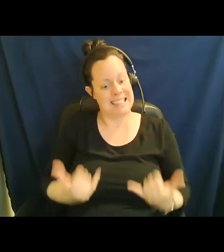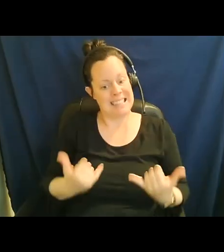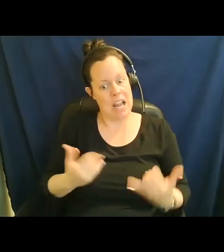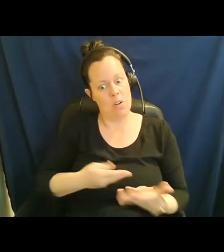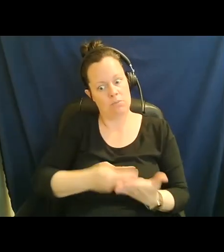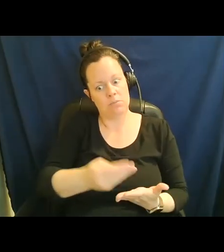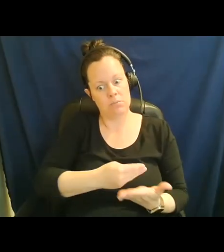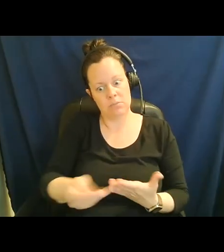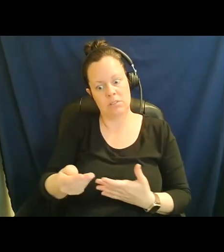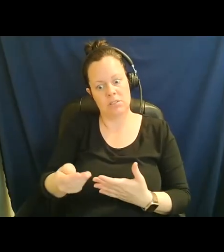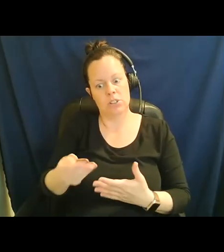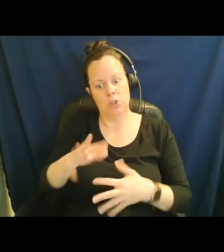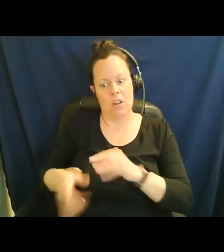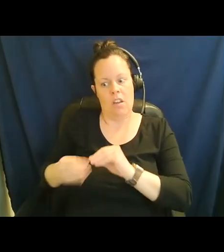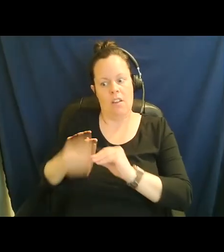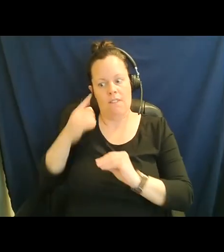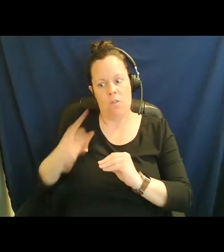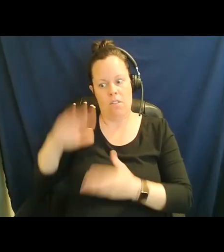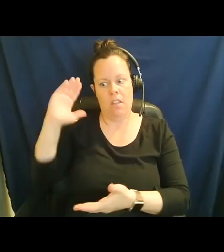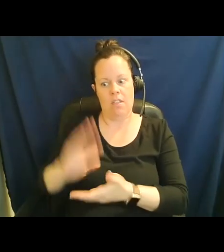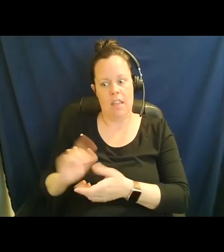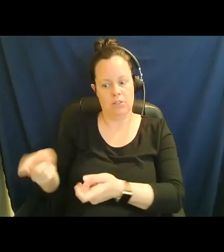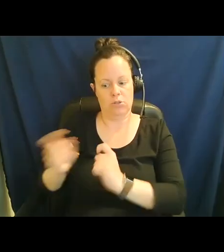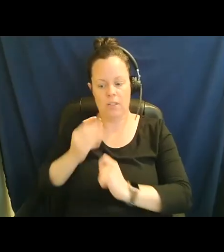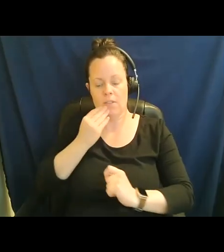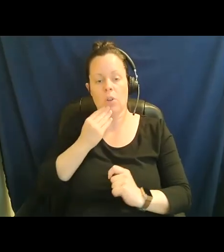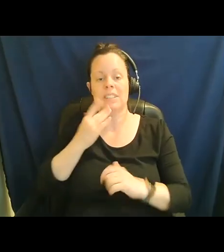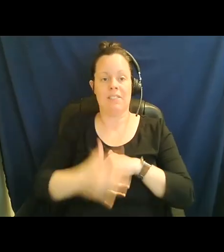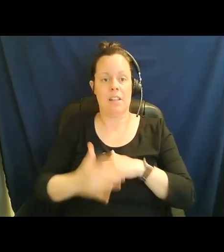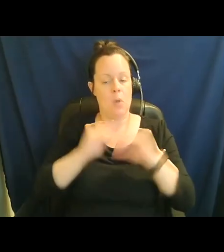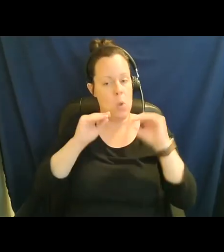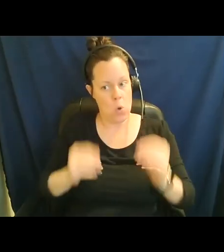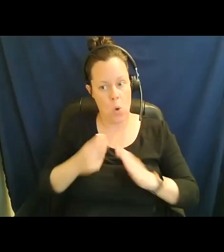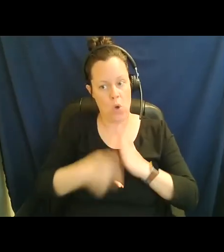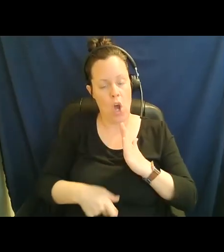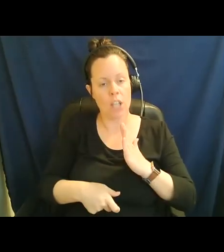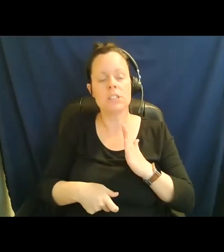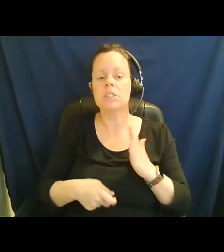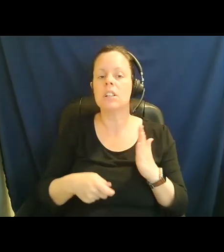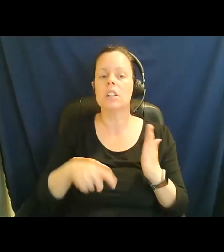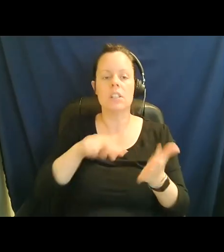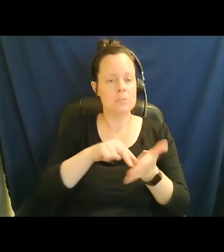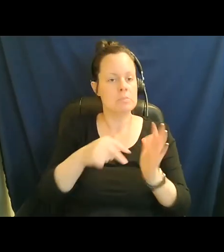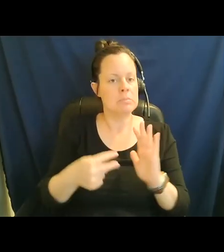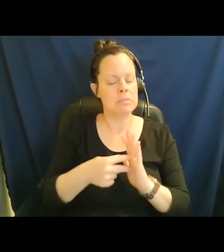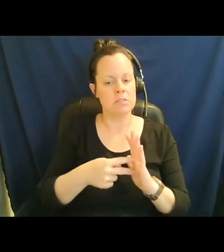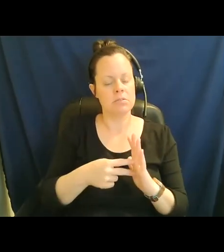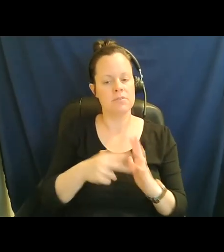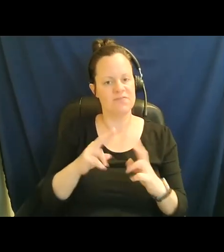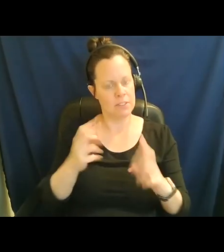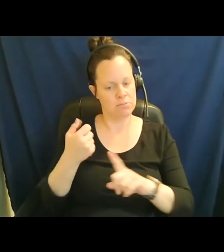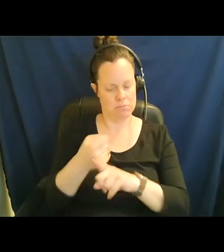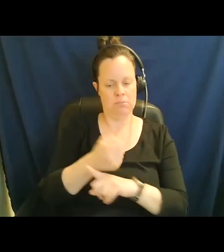being made available at no cost, which is significantly, had a significant impact on our